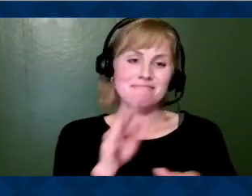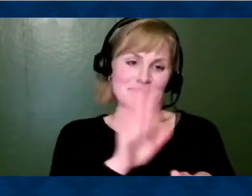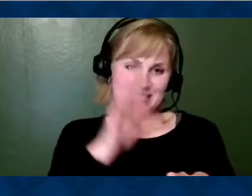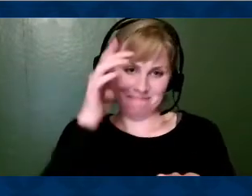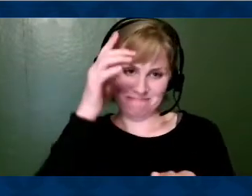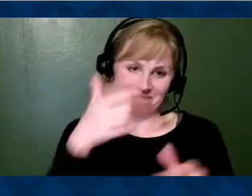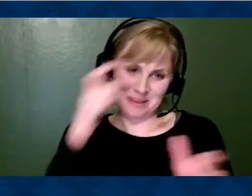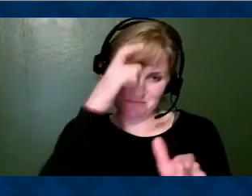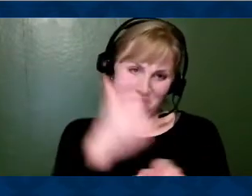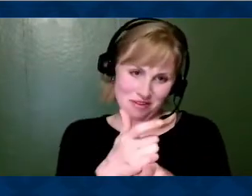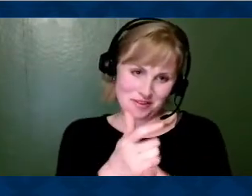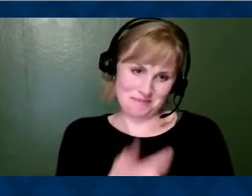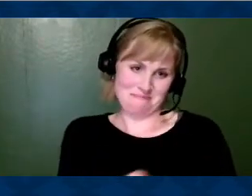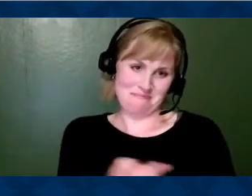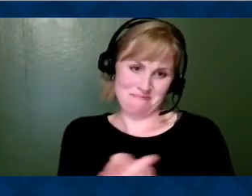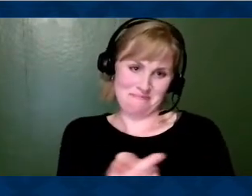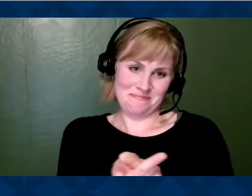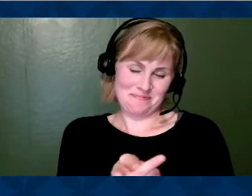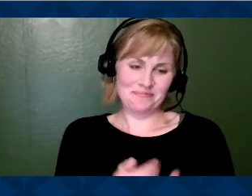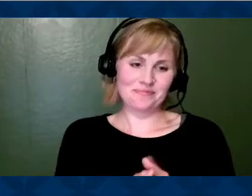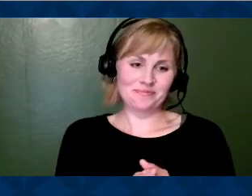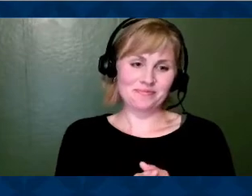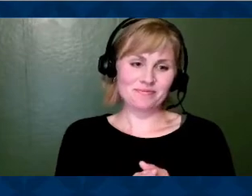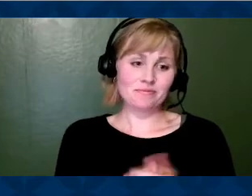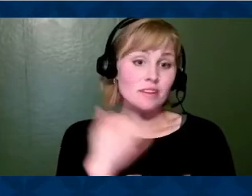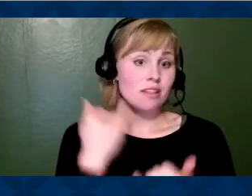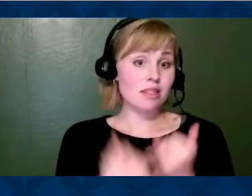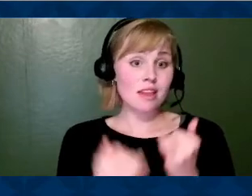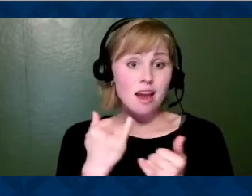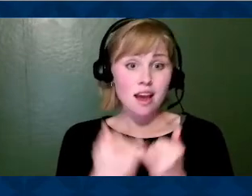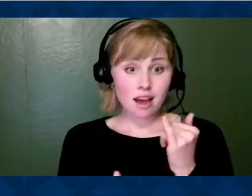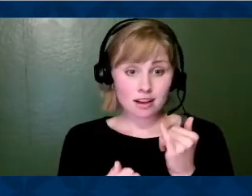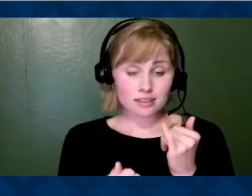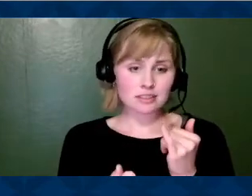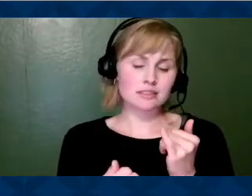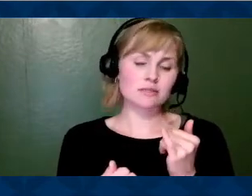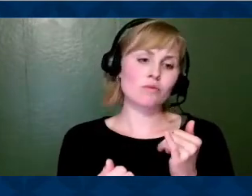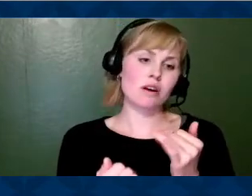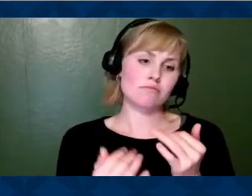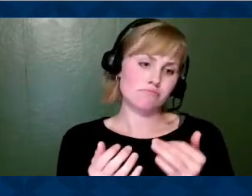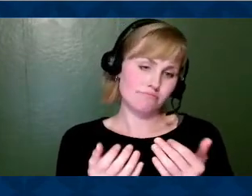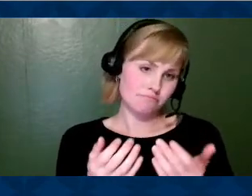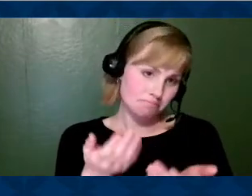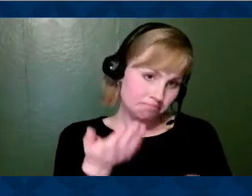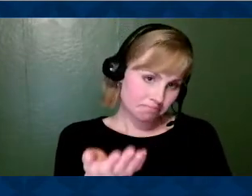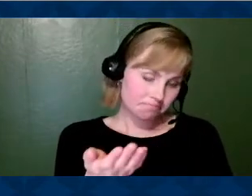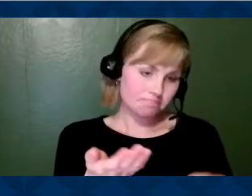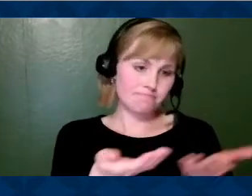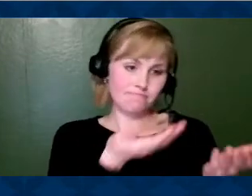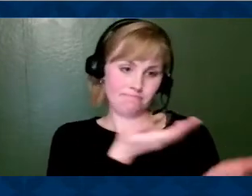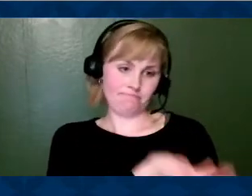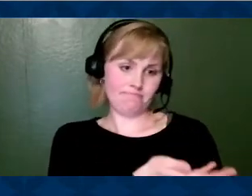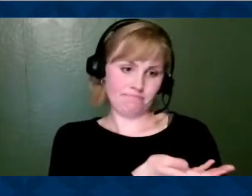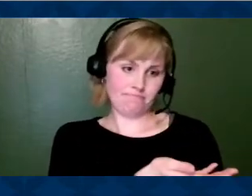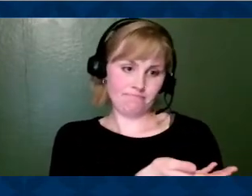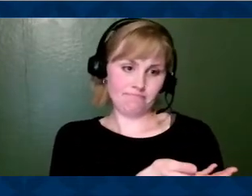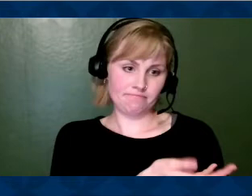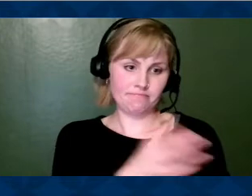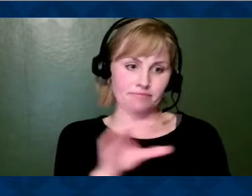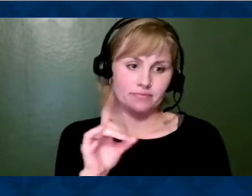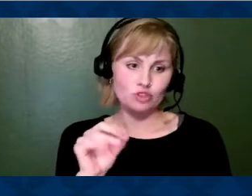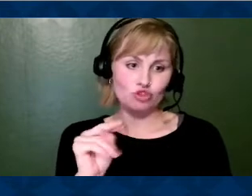me close by mentioning our senior and most cherished colleague, Don Stewart. Many of you will know Don. Many of you will have had